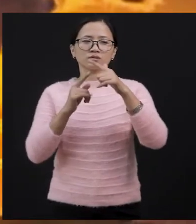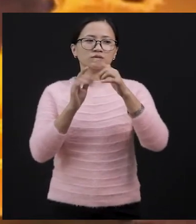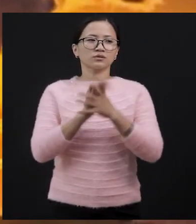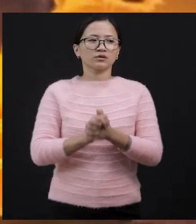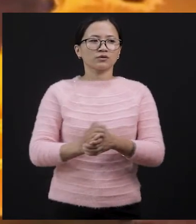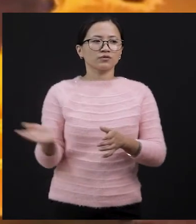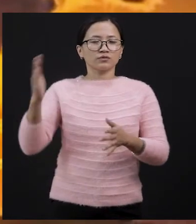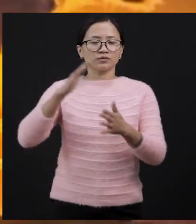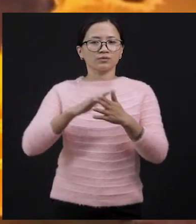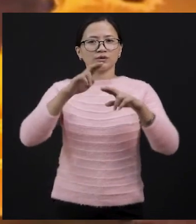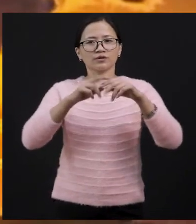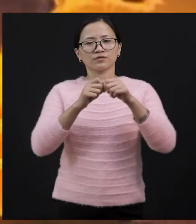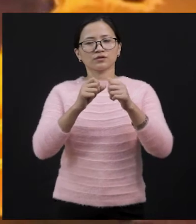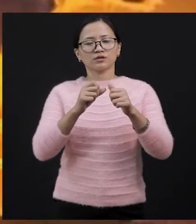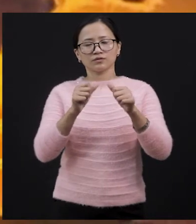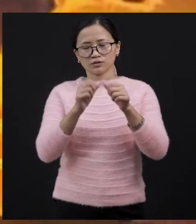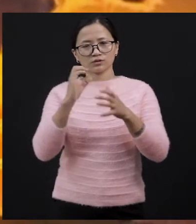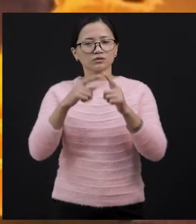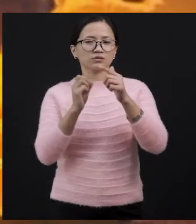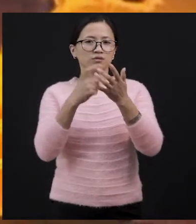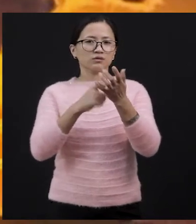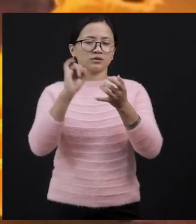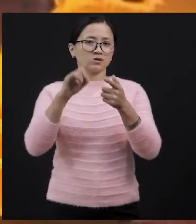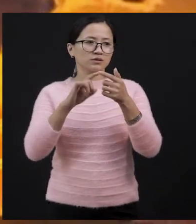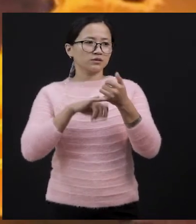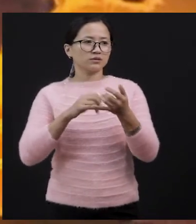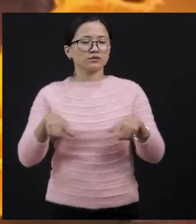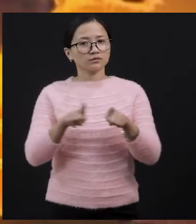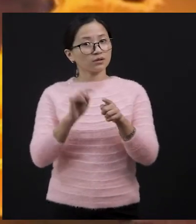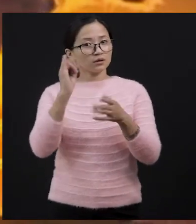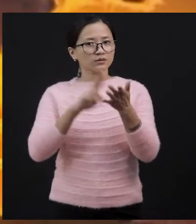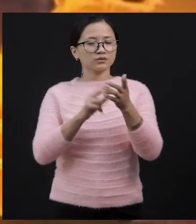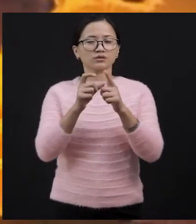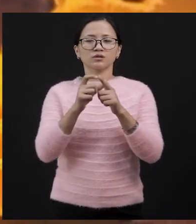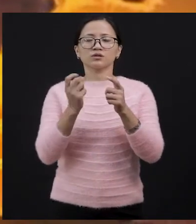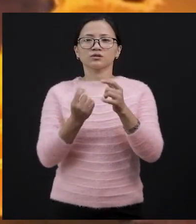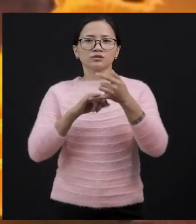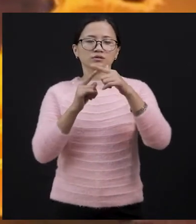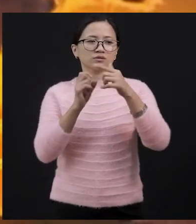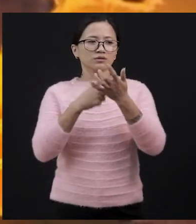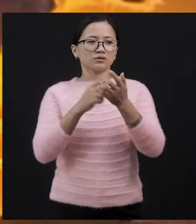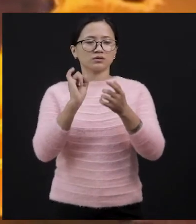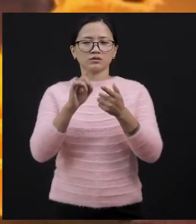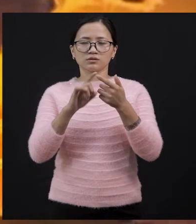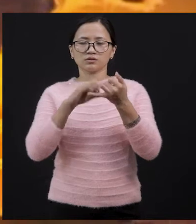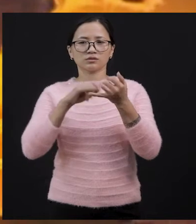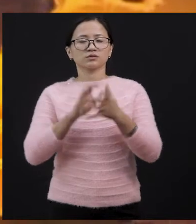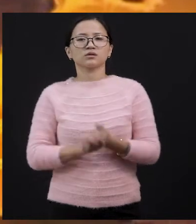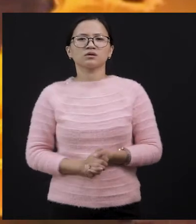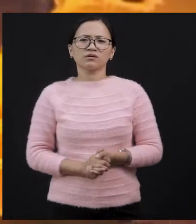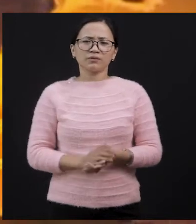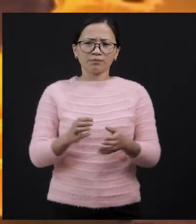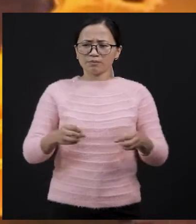and industries. From factories and industry, many harmful